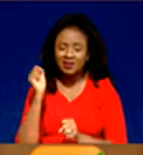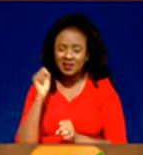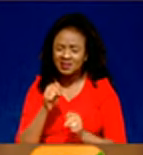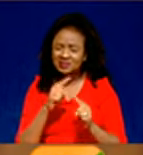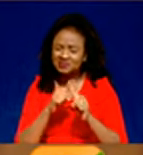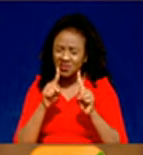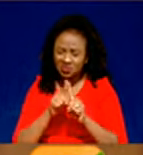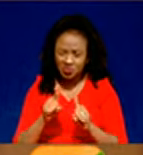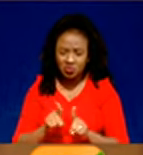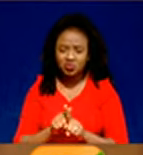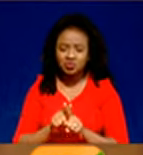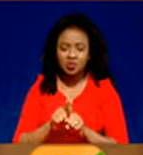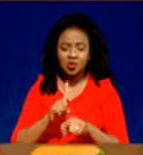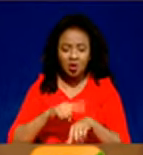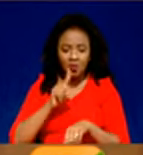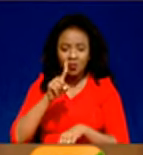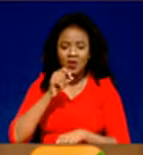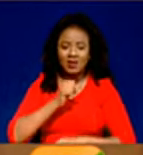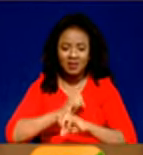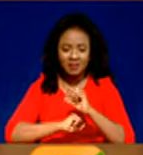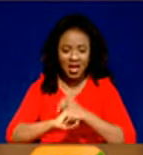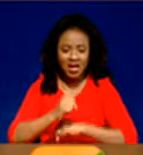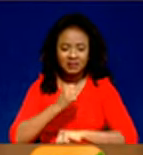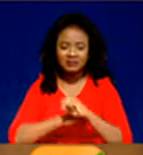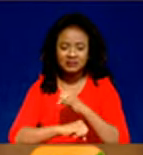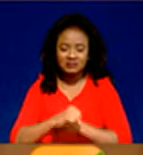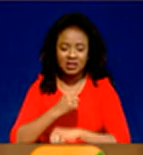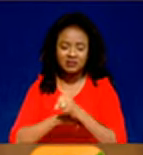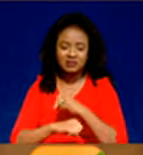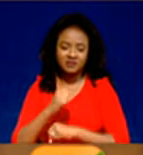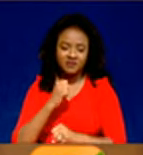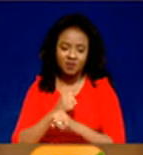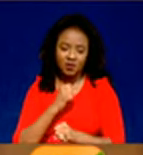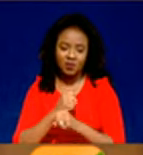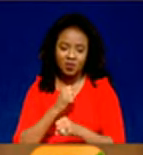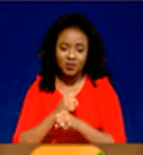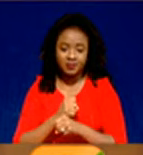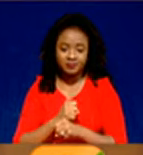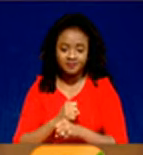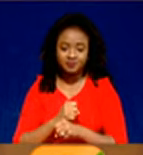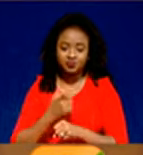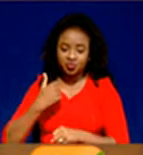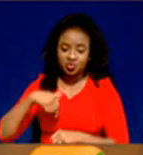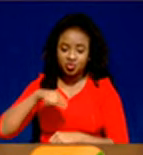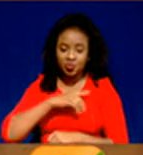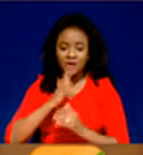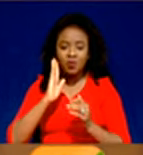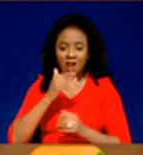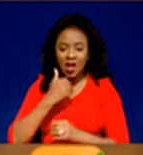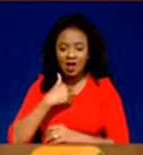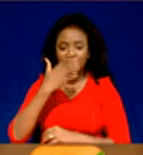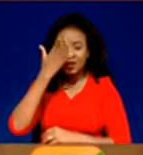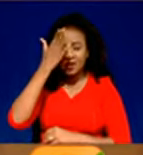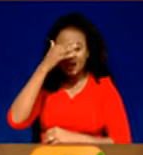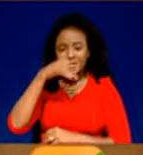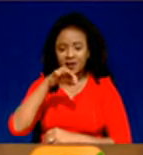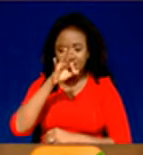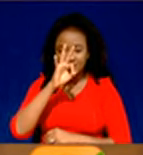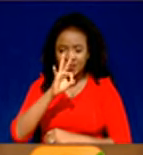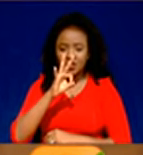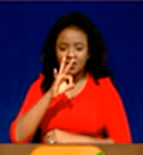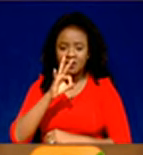active military duty, the nation will observe a period of 3 days of mourning